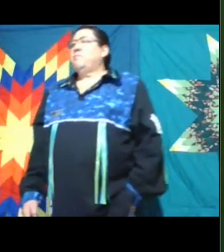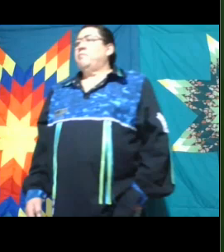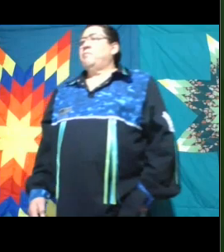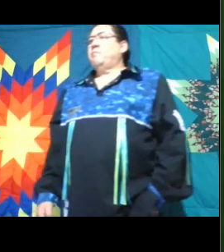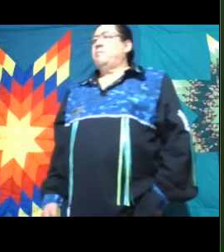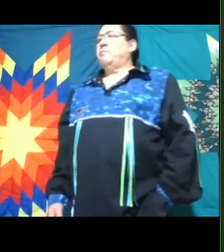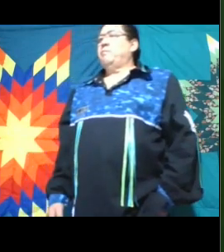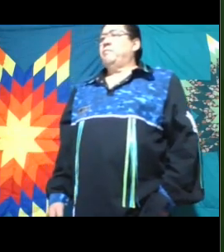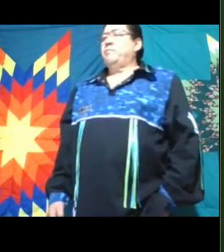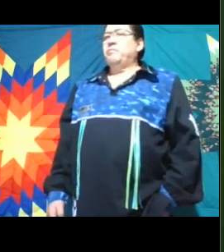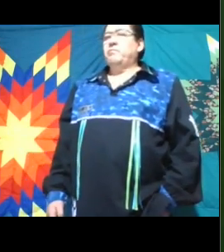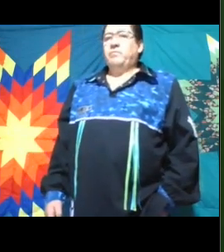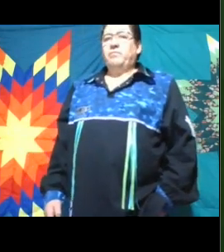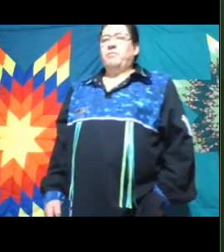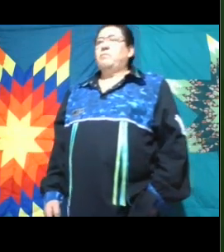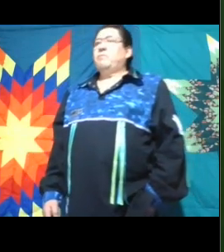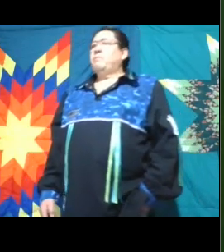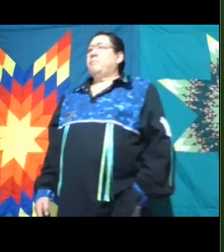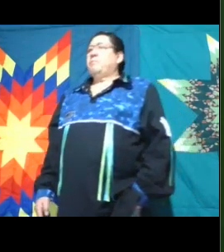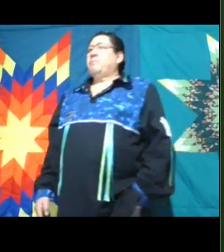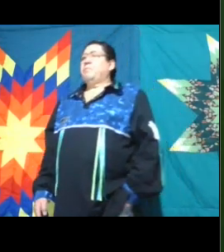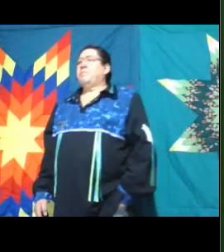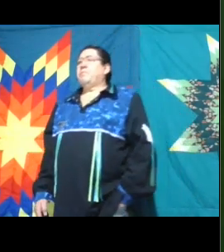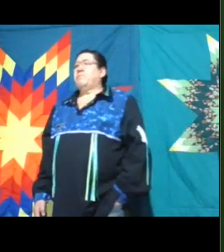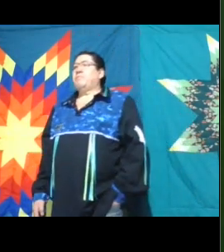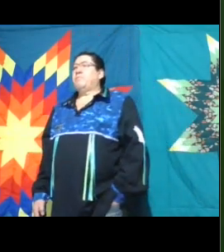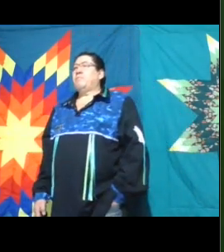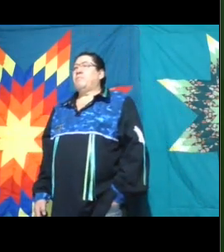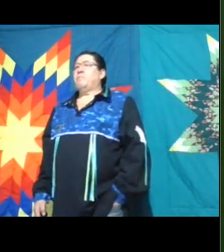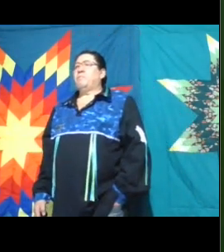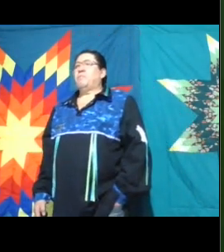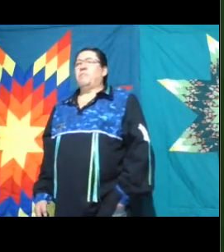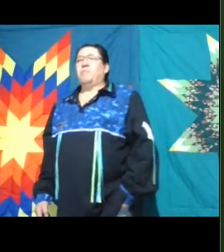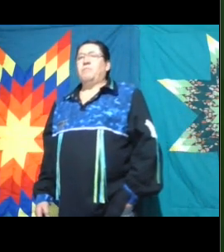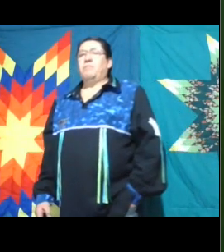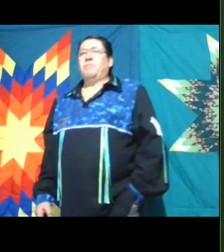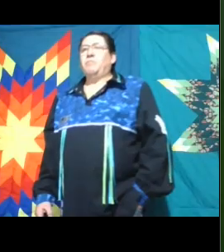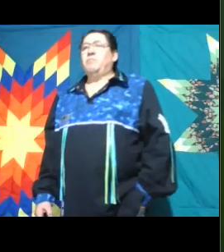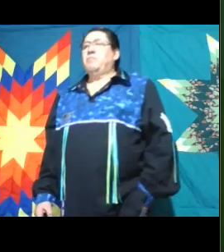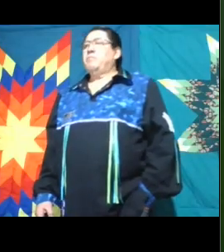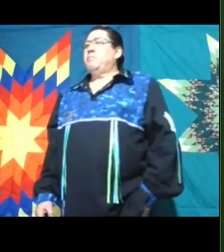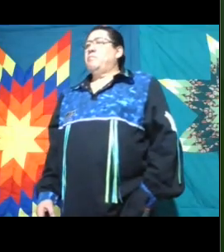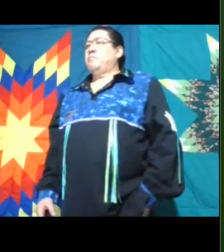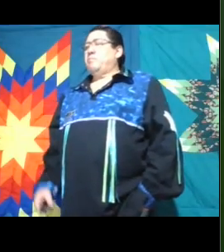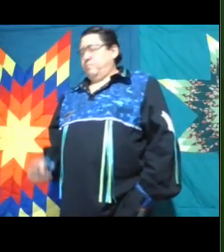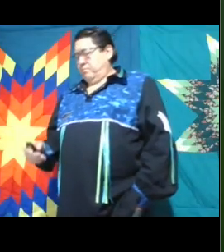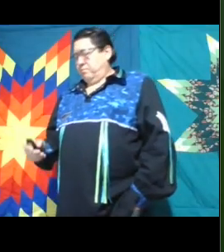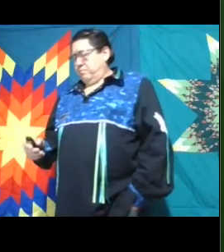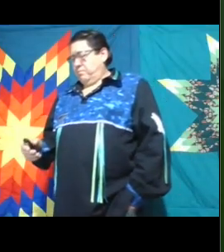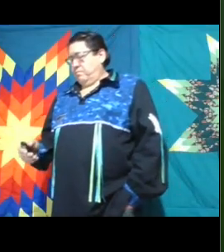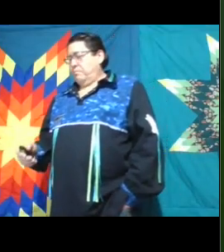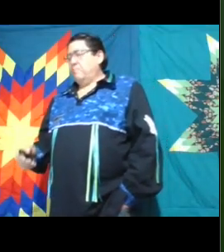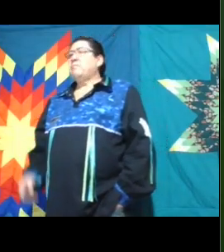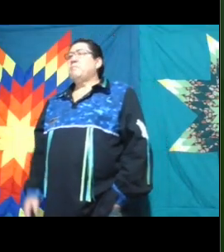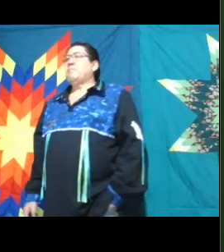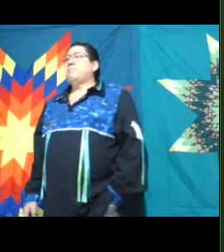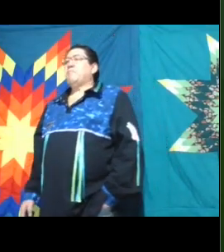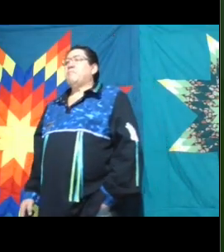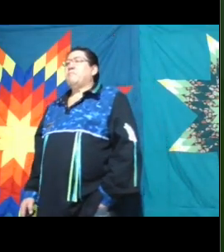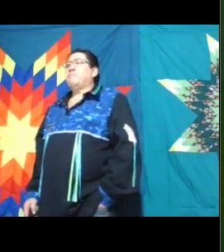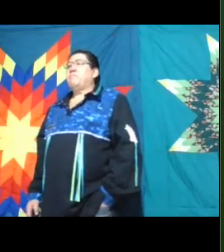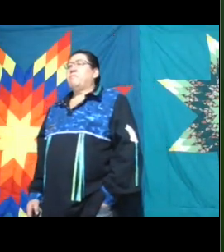link to the recording. And you'll also be sent a link to our survey too. So we'd just love it if you could take a couple of minutes to let us know what you thought about today's